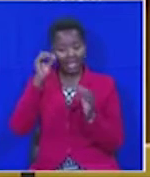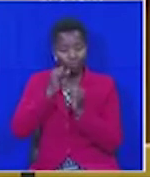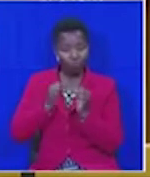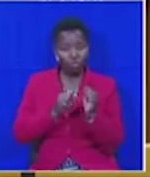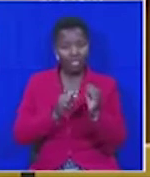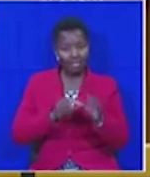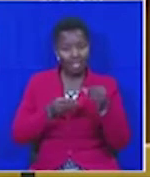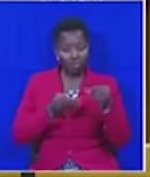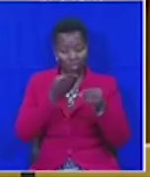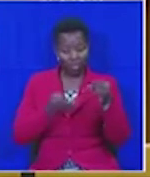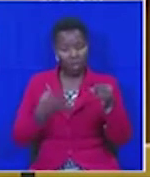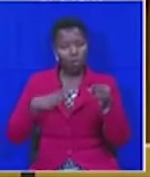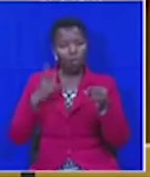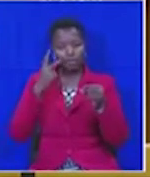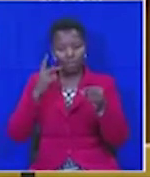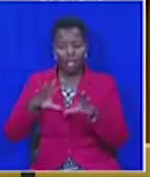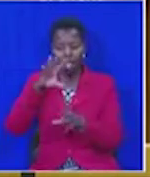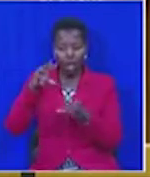of